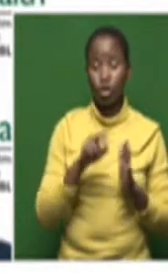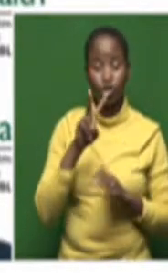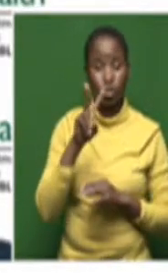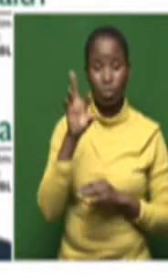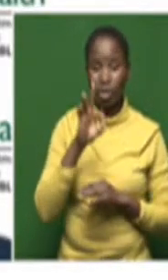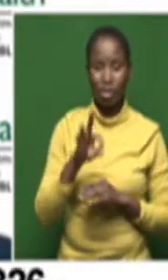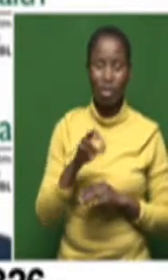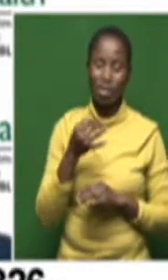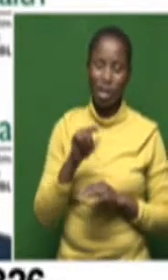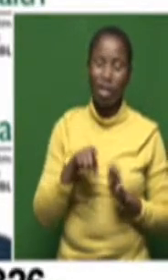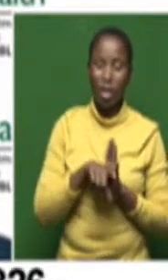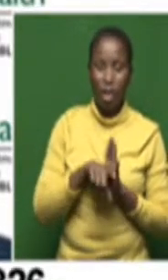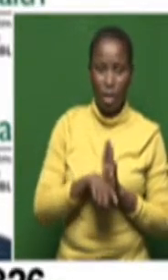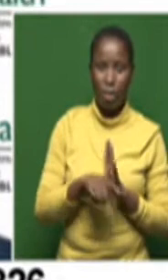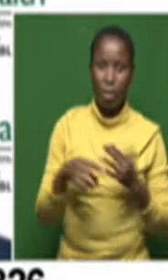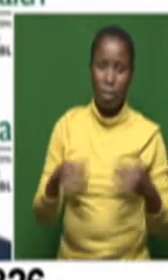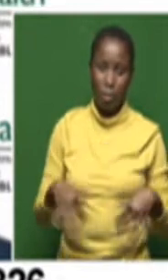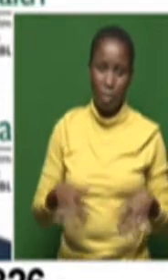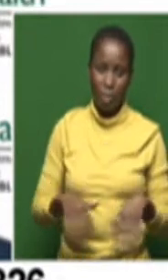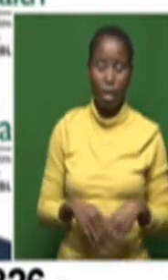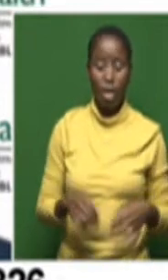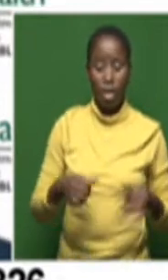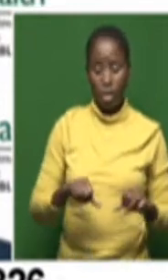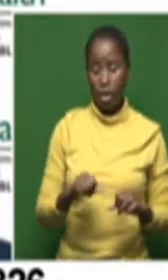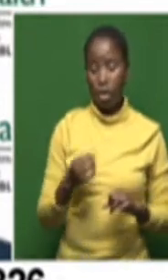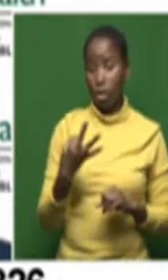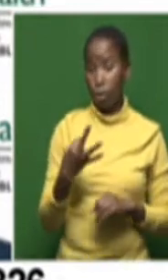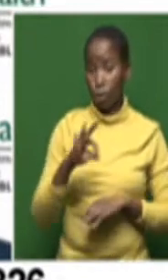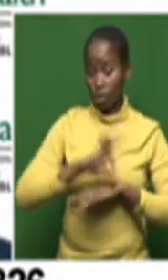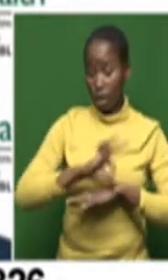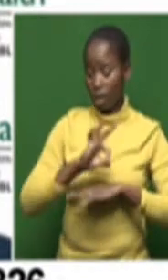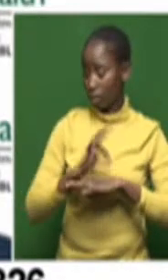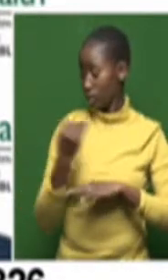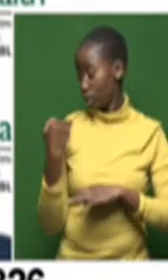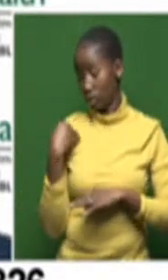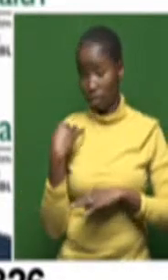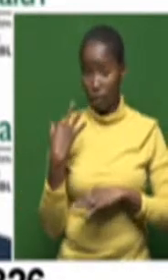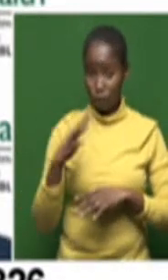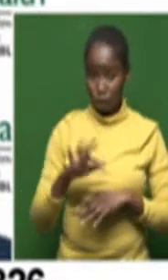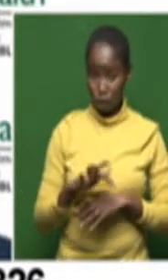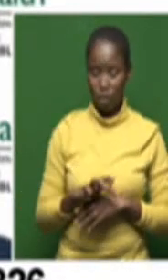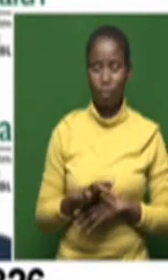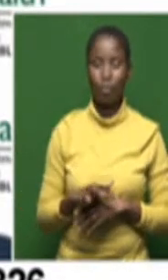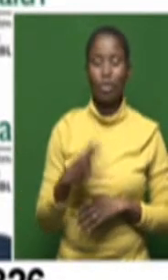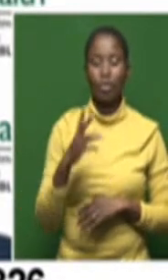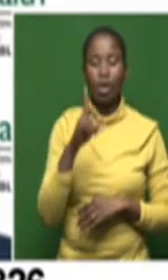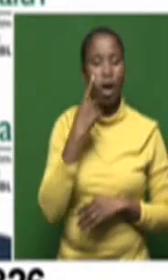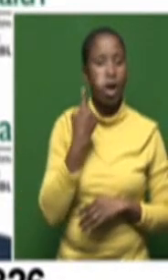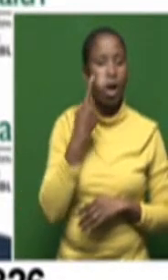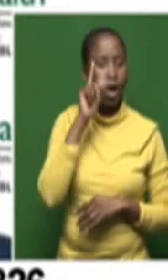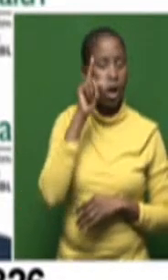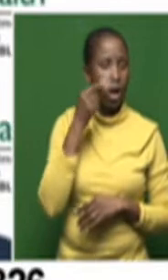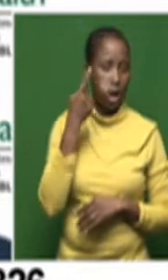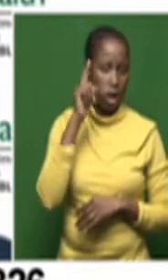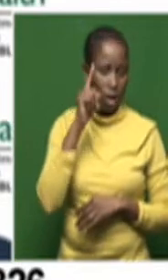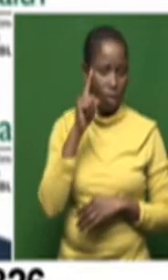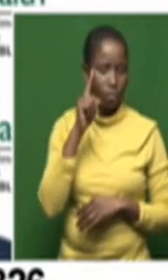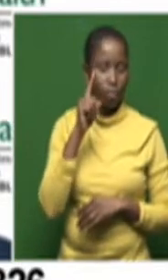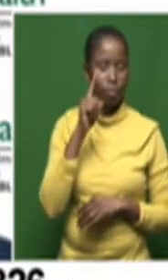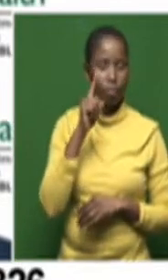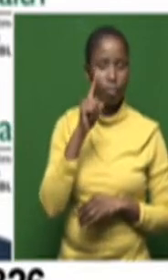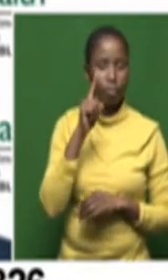reduction. The last 3 days of just this week, tests on a